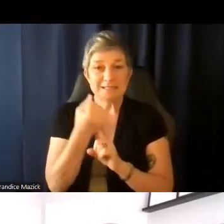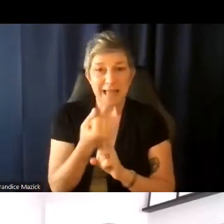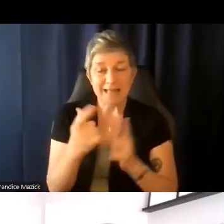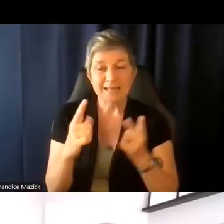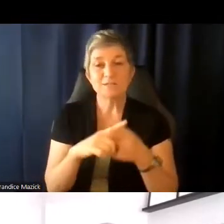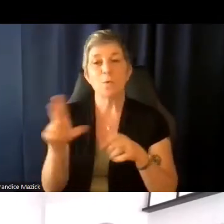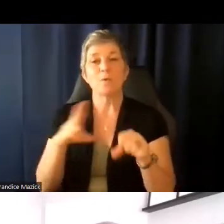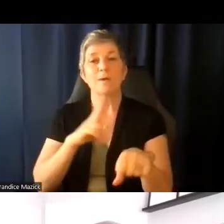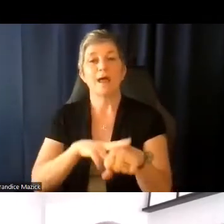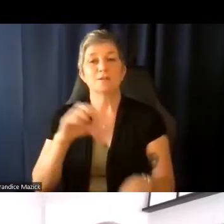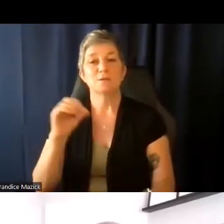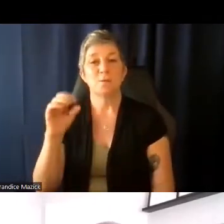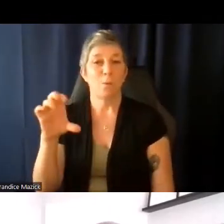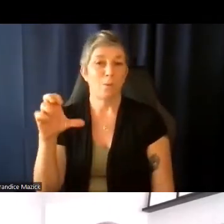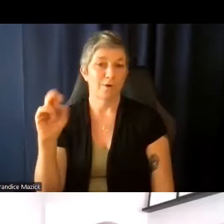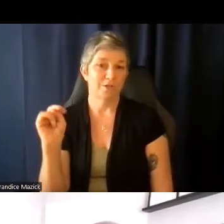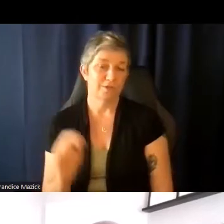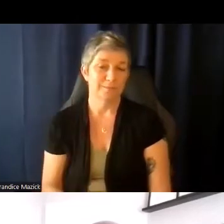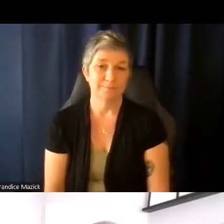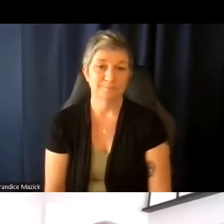origin.